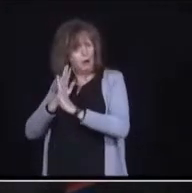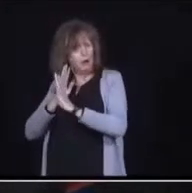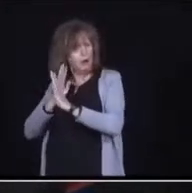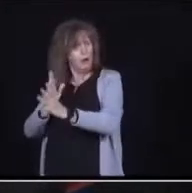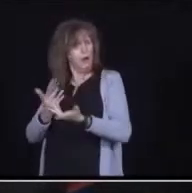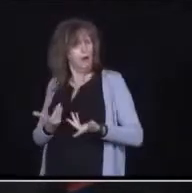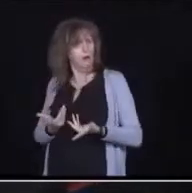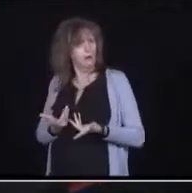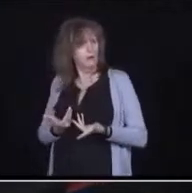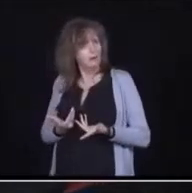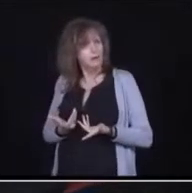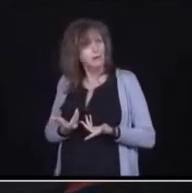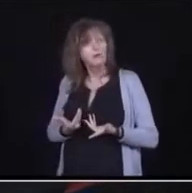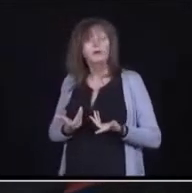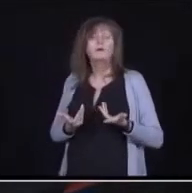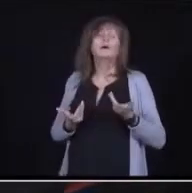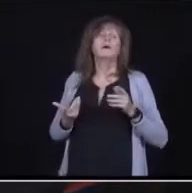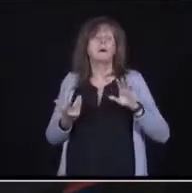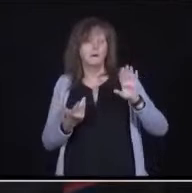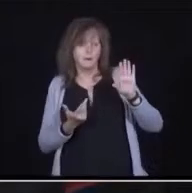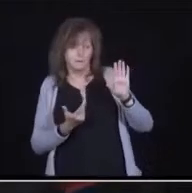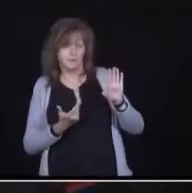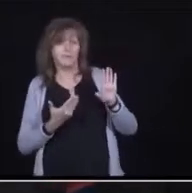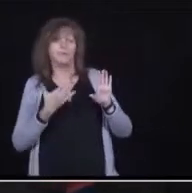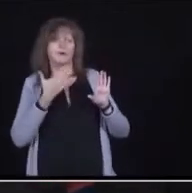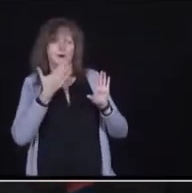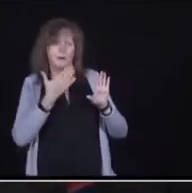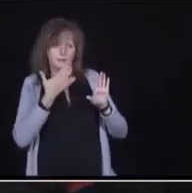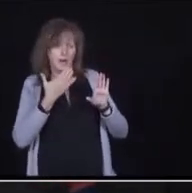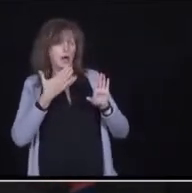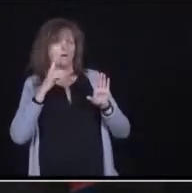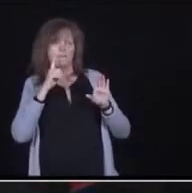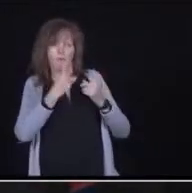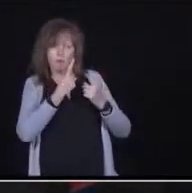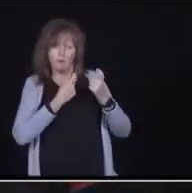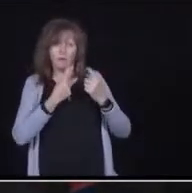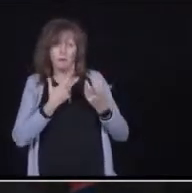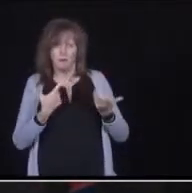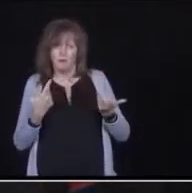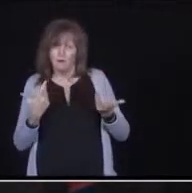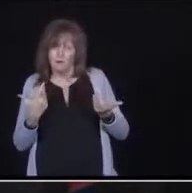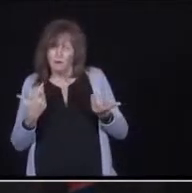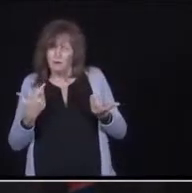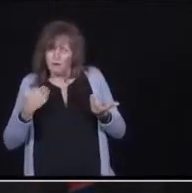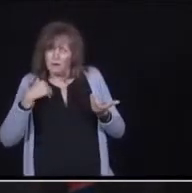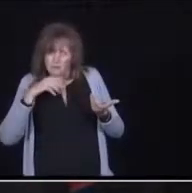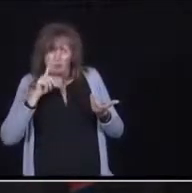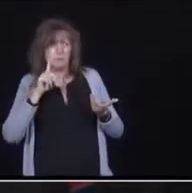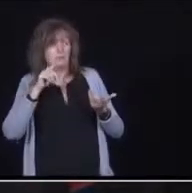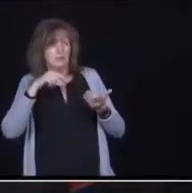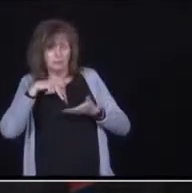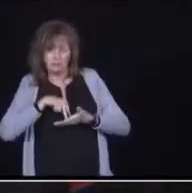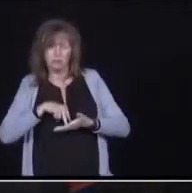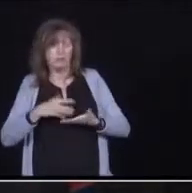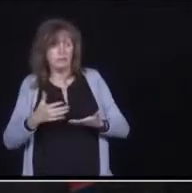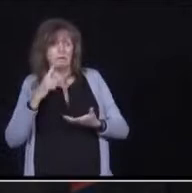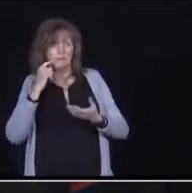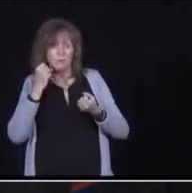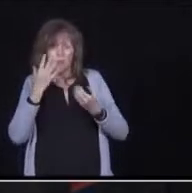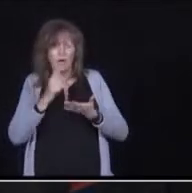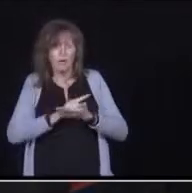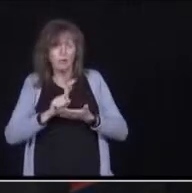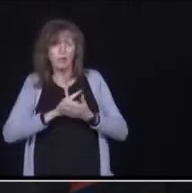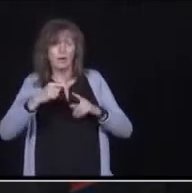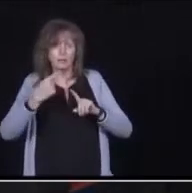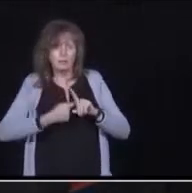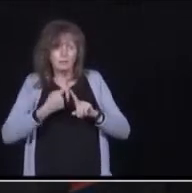question. You know, I stood up here for weeks, if not months, begging people to go get tested. And one good news when I drive by the testing areas, and